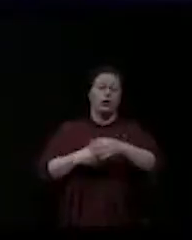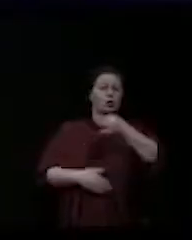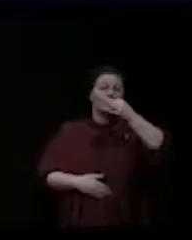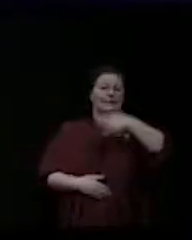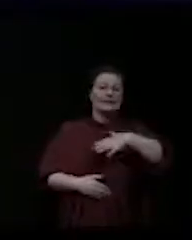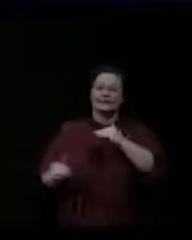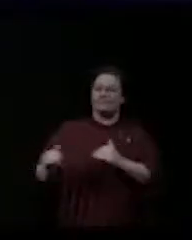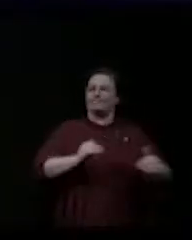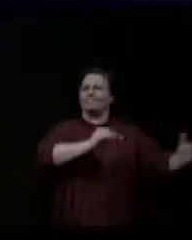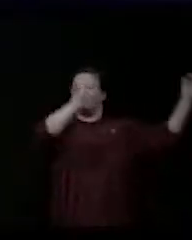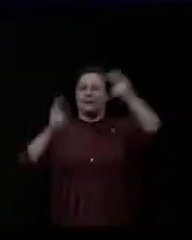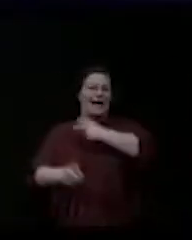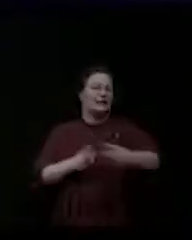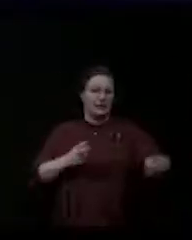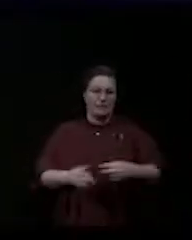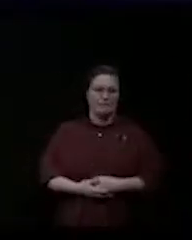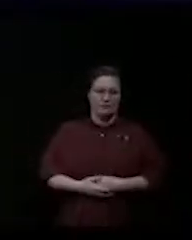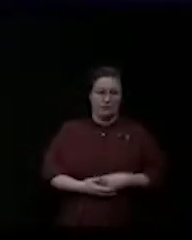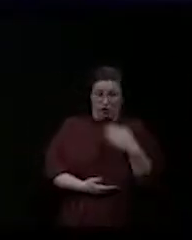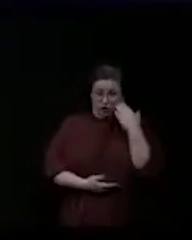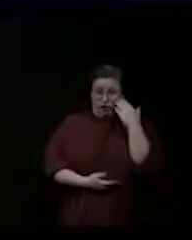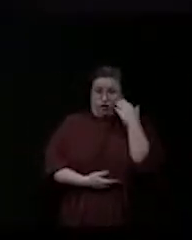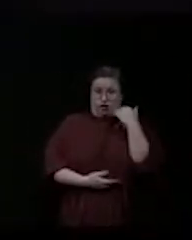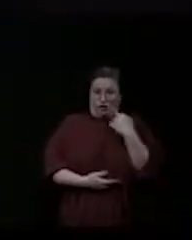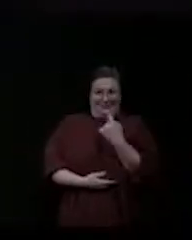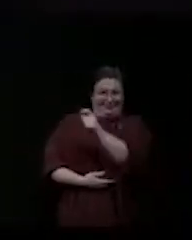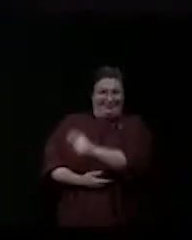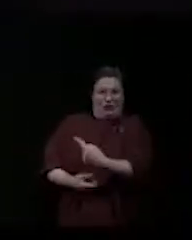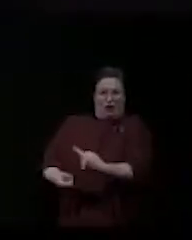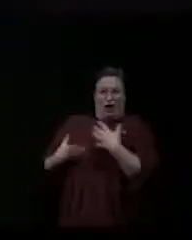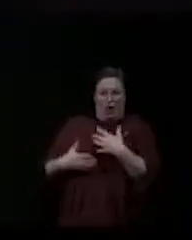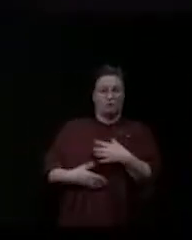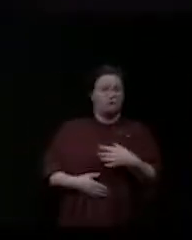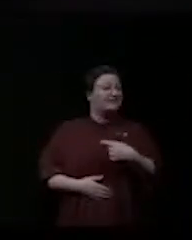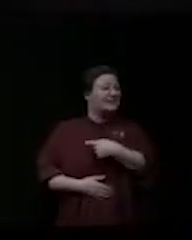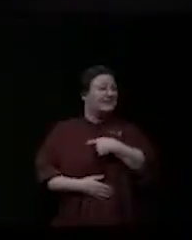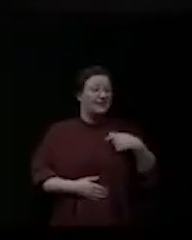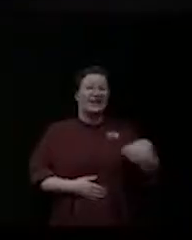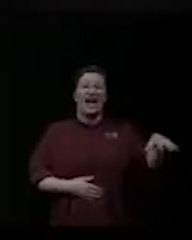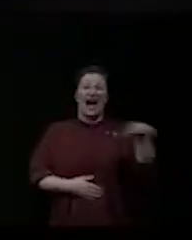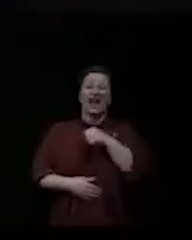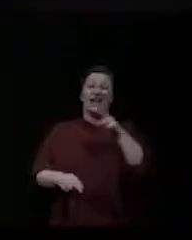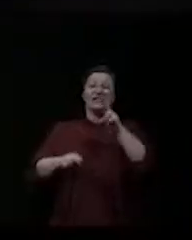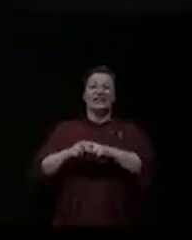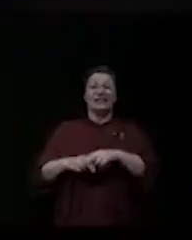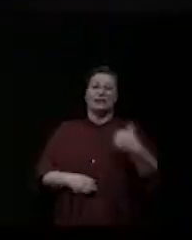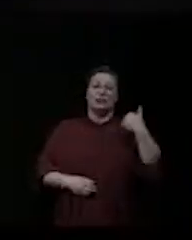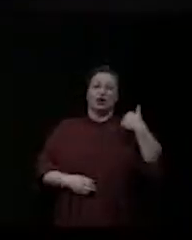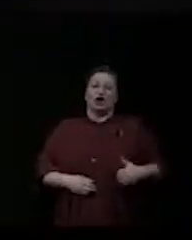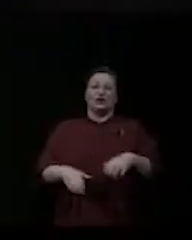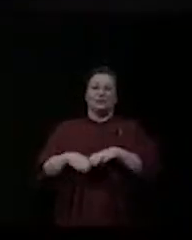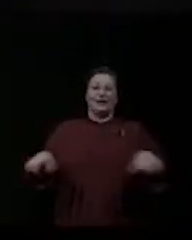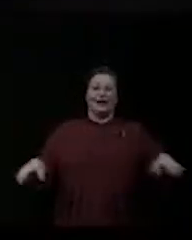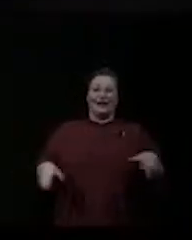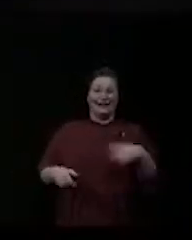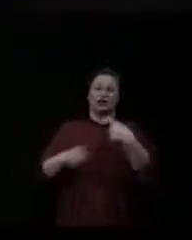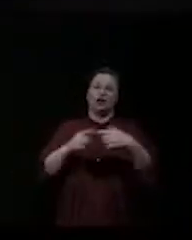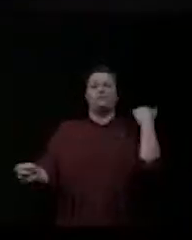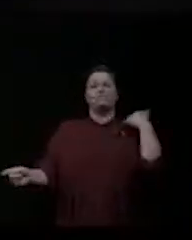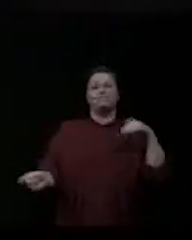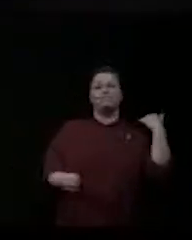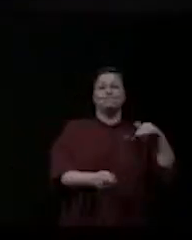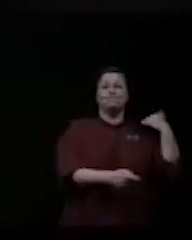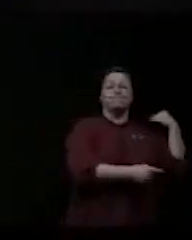are extreme. One recently told me, "We are all on death row in Gaza." Many human